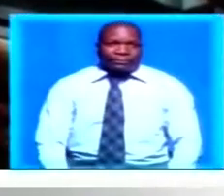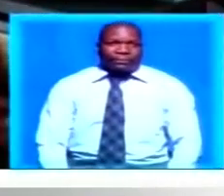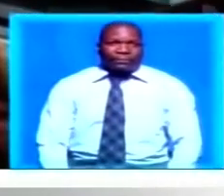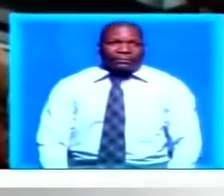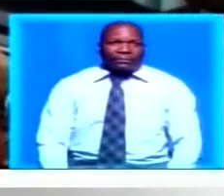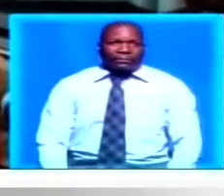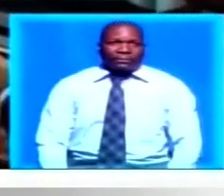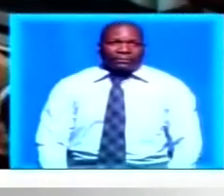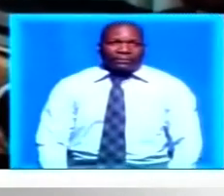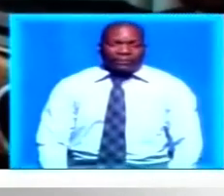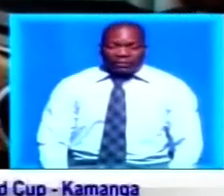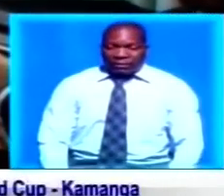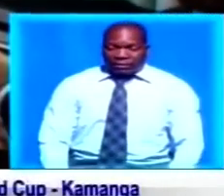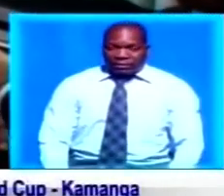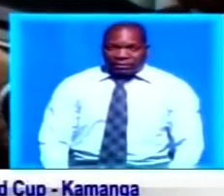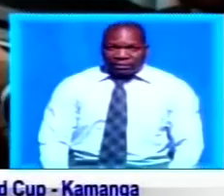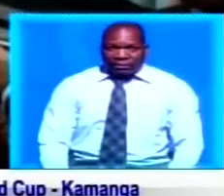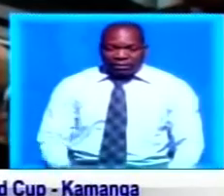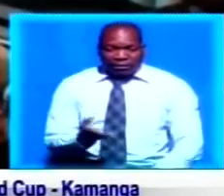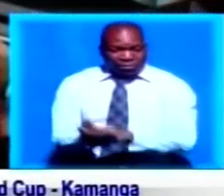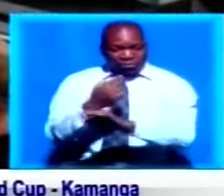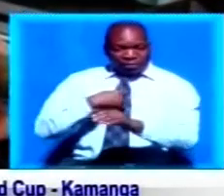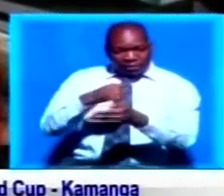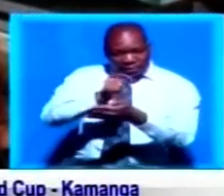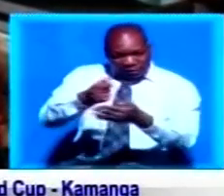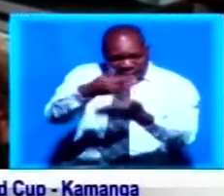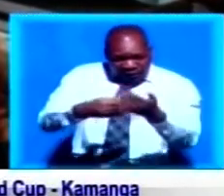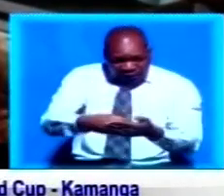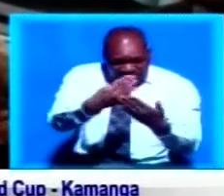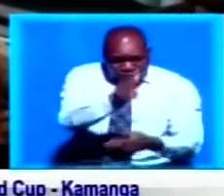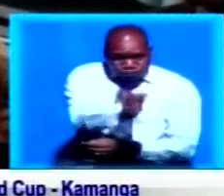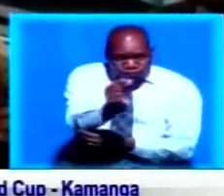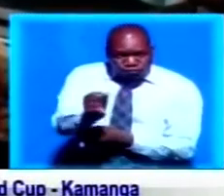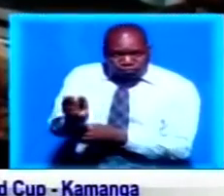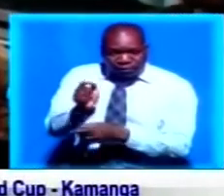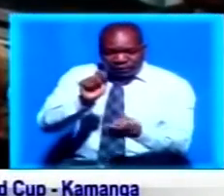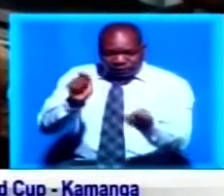I did write to all of you that things must change.